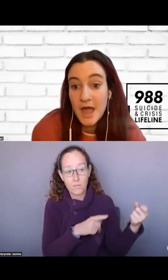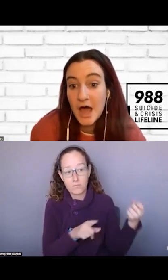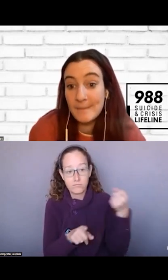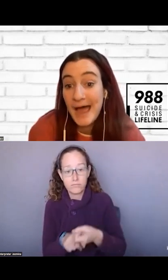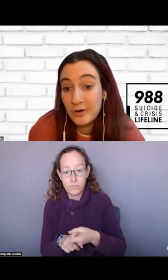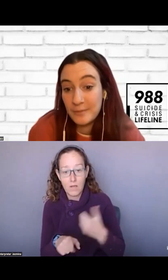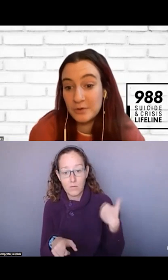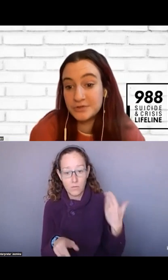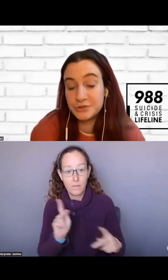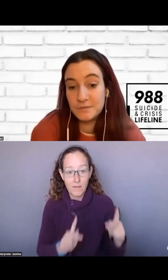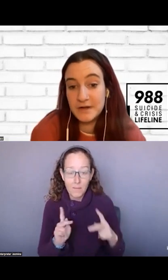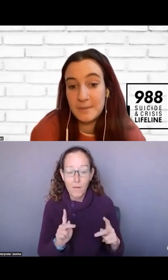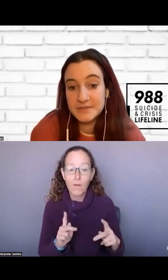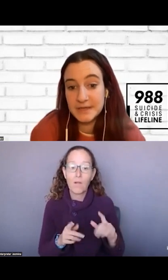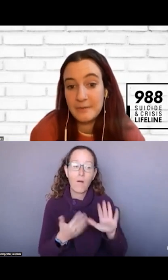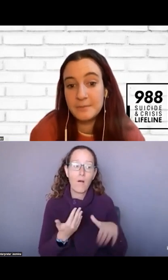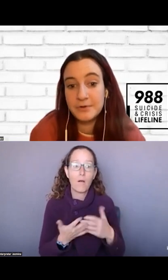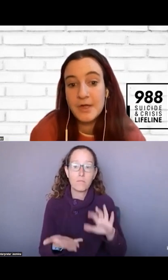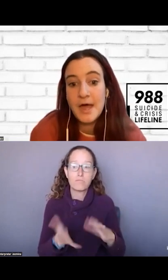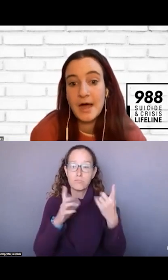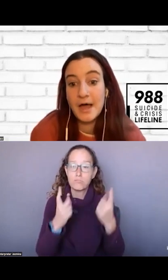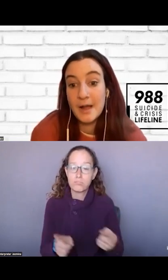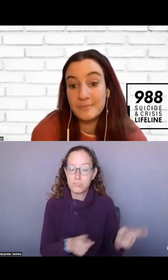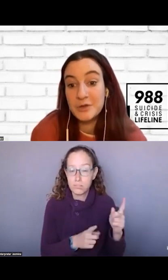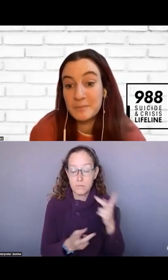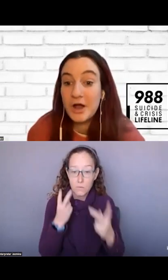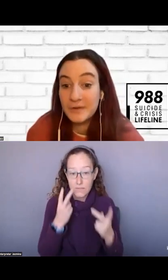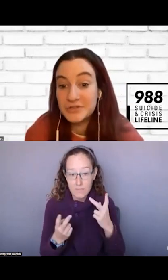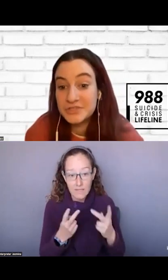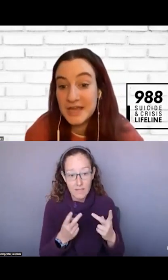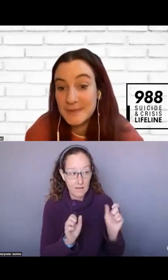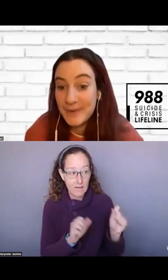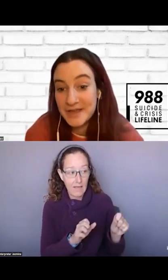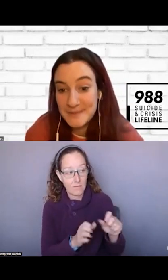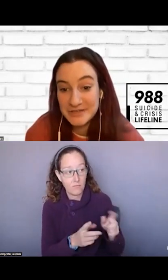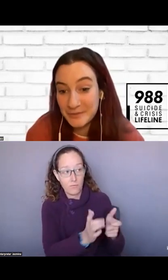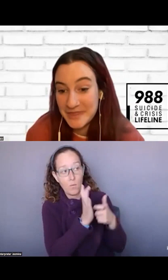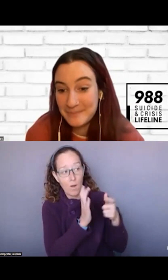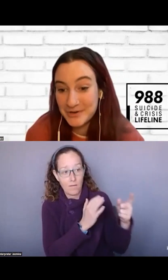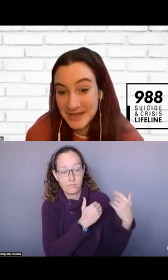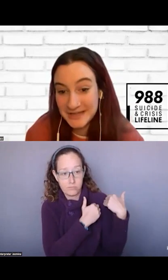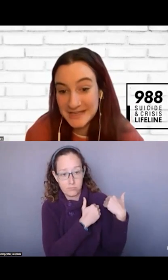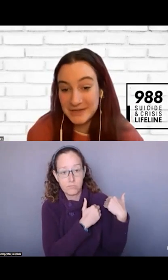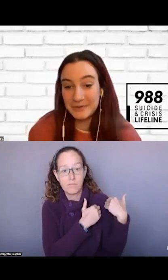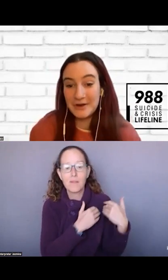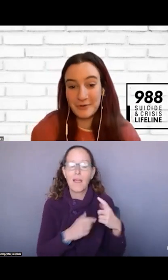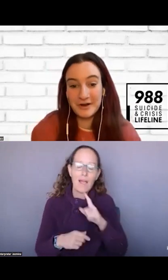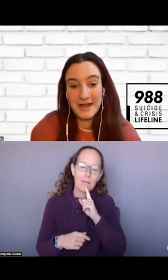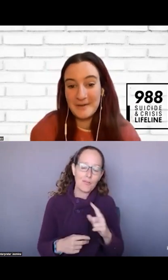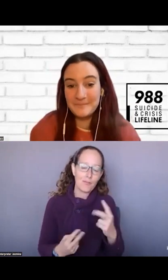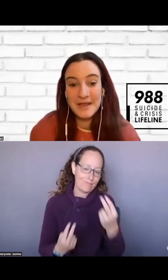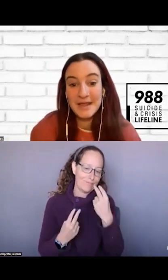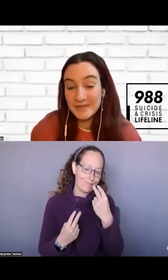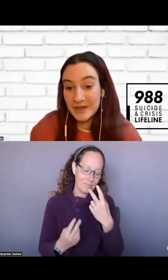seeing. How can we hold social media companies accountable? You can probably just guess my bias based on the way that I'm presenting this. I've done a lot of